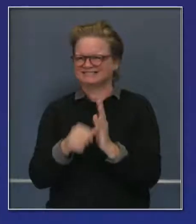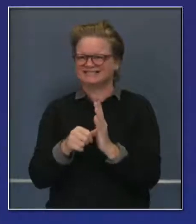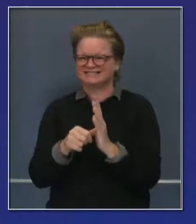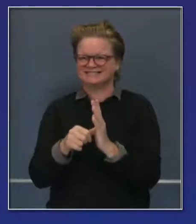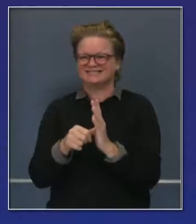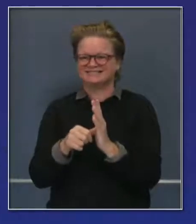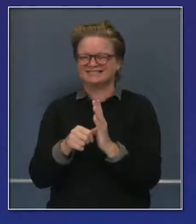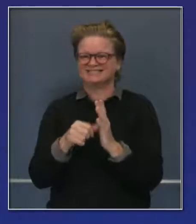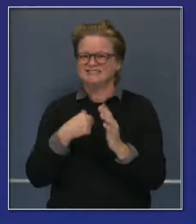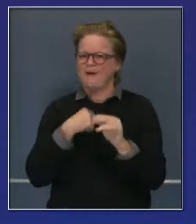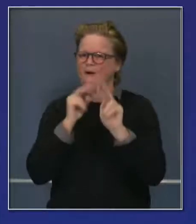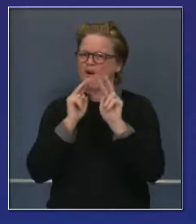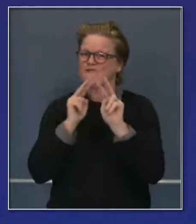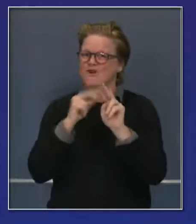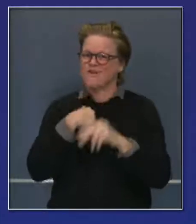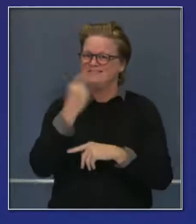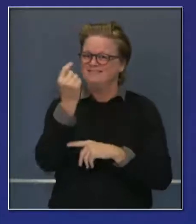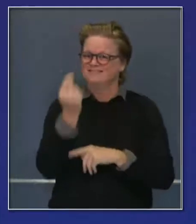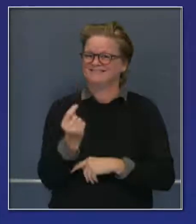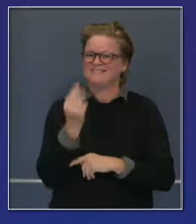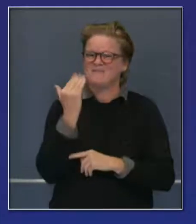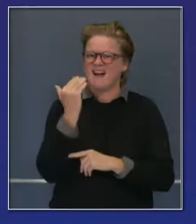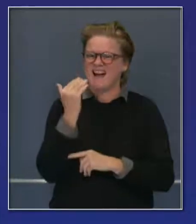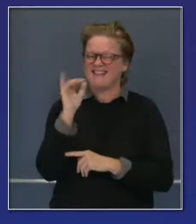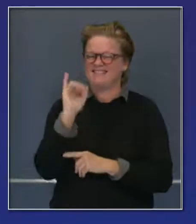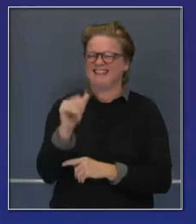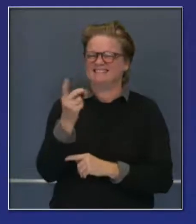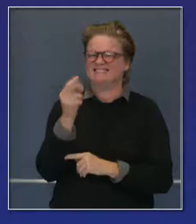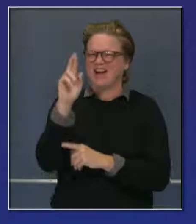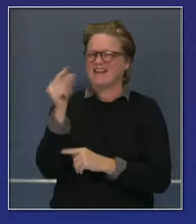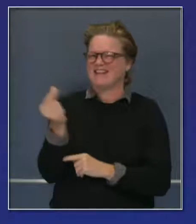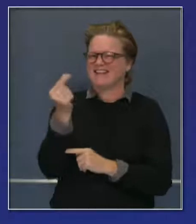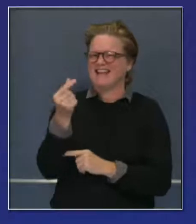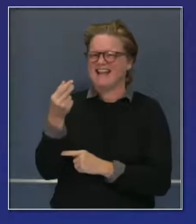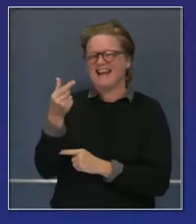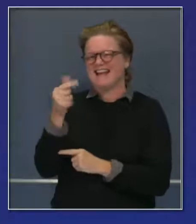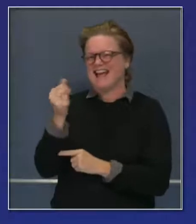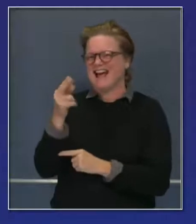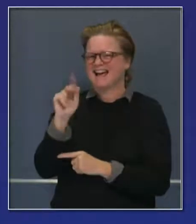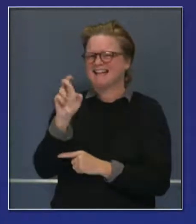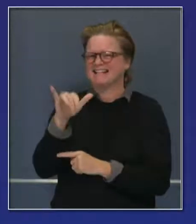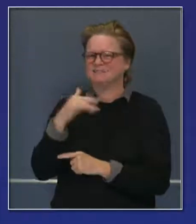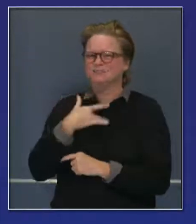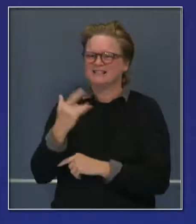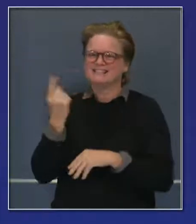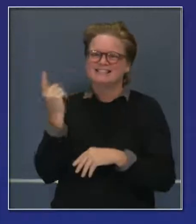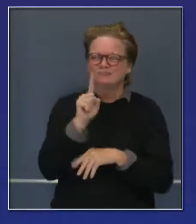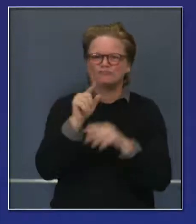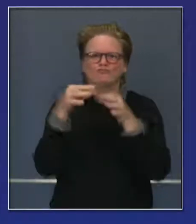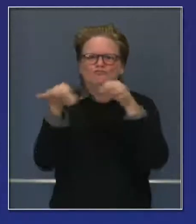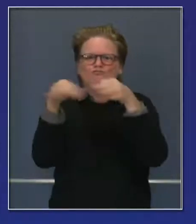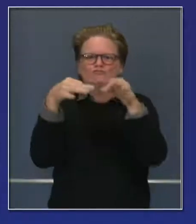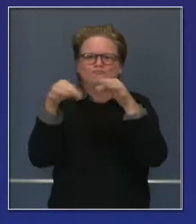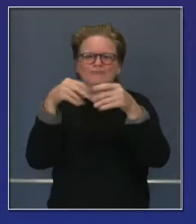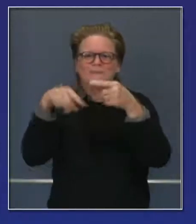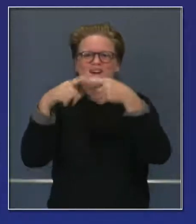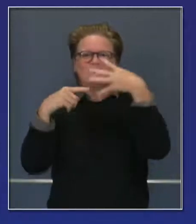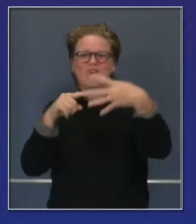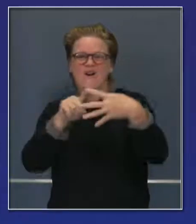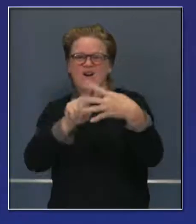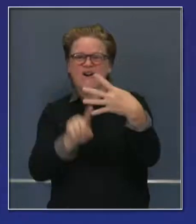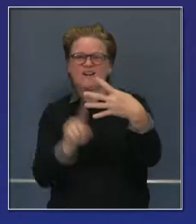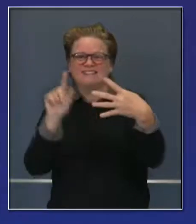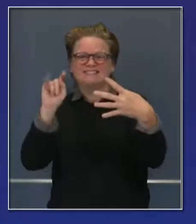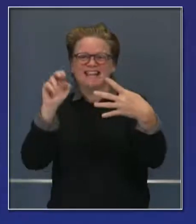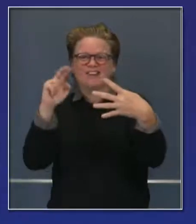Dr. Galley gives you an update on our tiered status. And remember, a number of weeks back, we came up with these 4 tiers: purple,